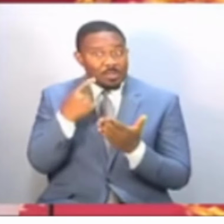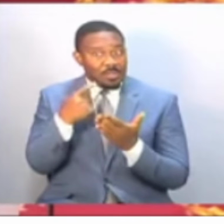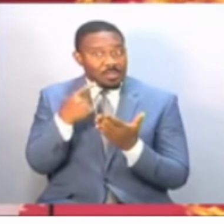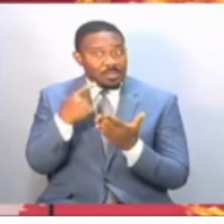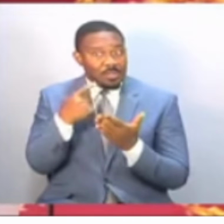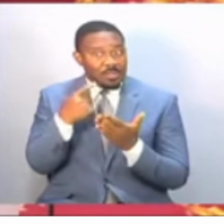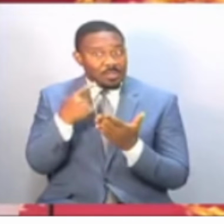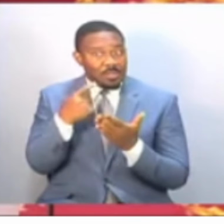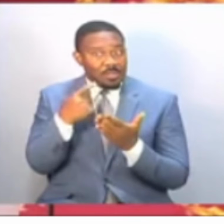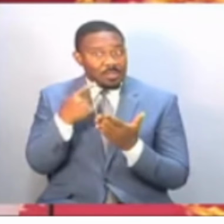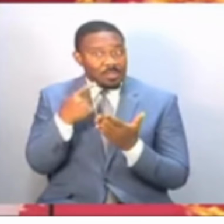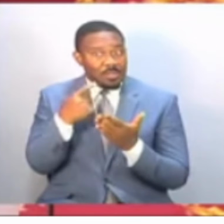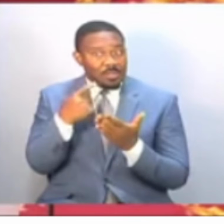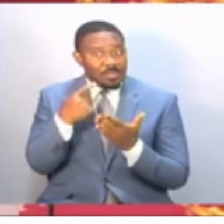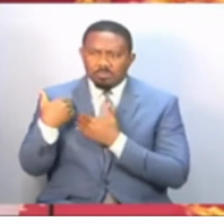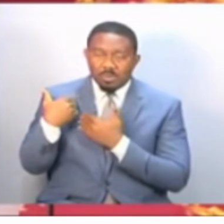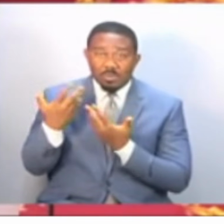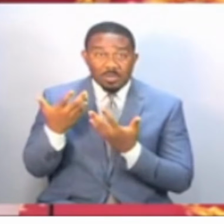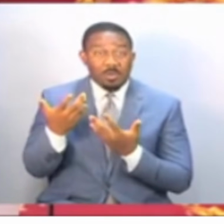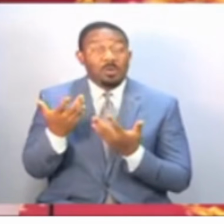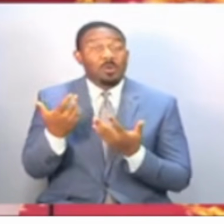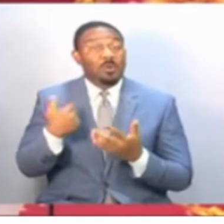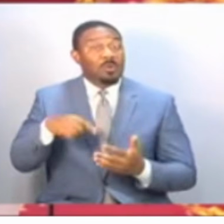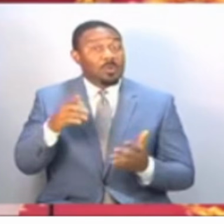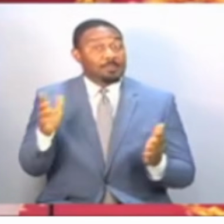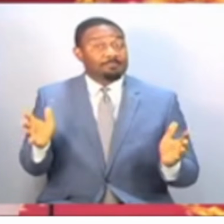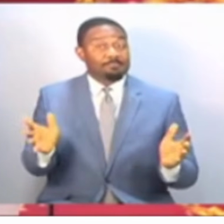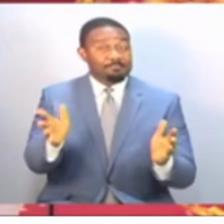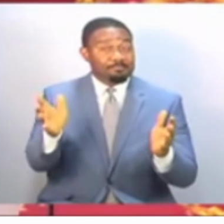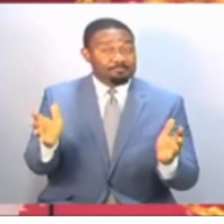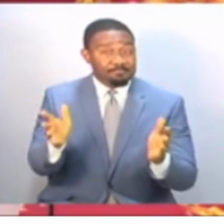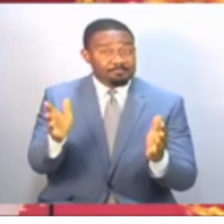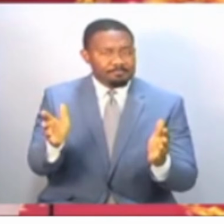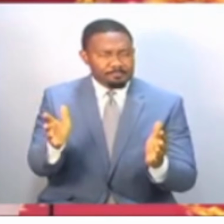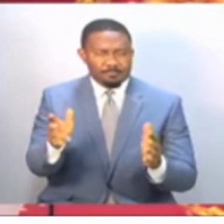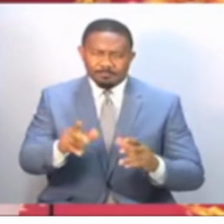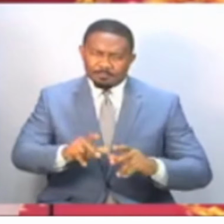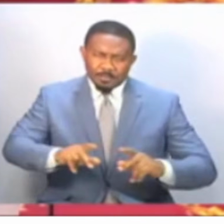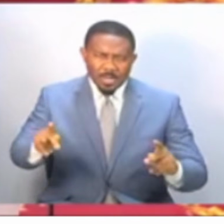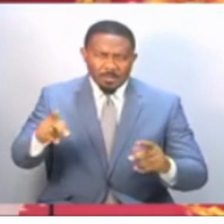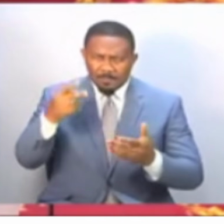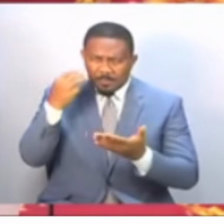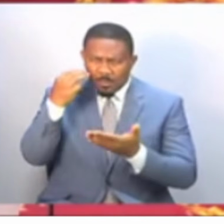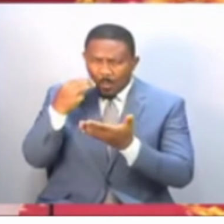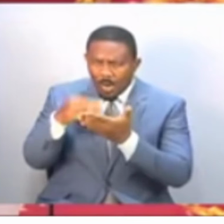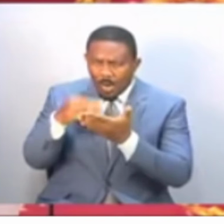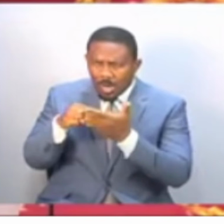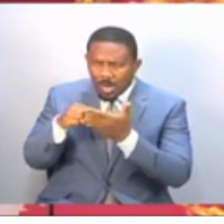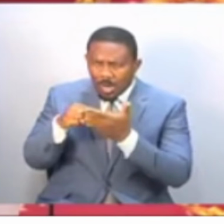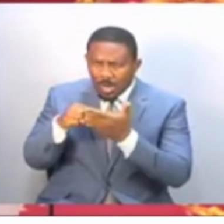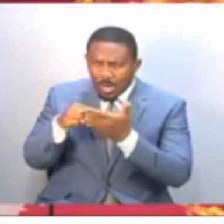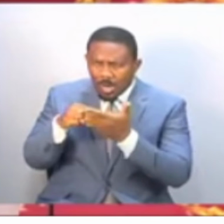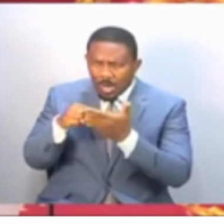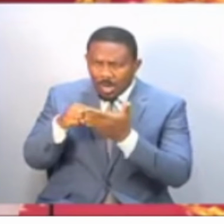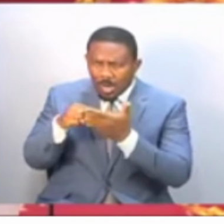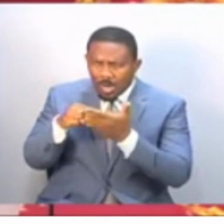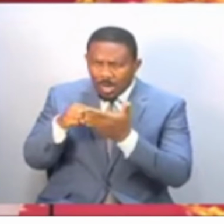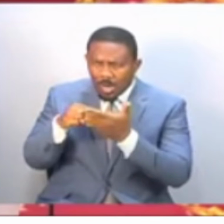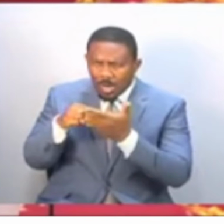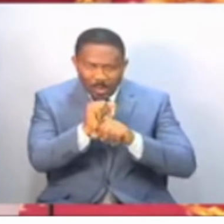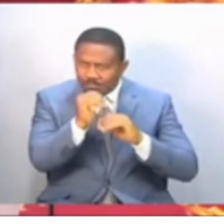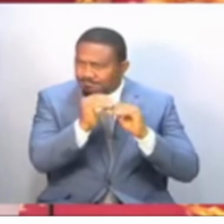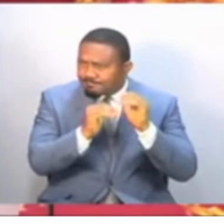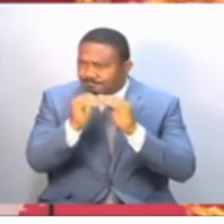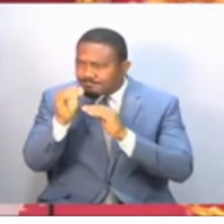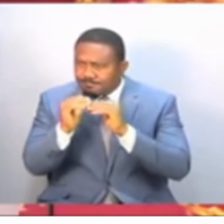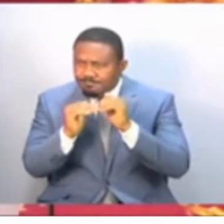transparency, we encourage the public to remain engaged in monitoring the project in their localities, and we